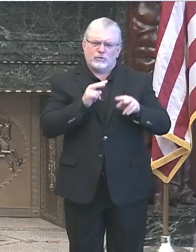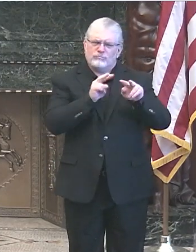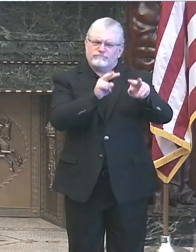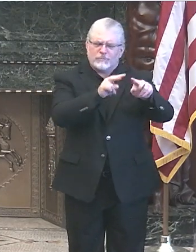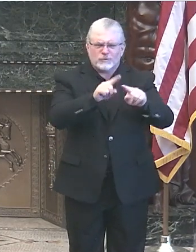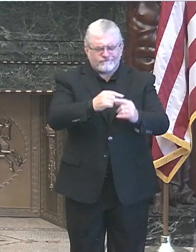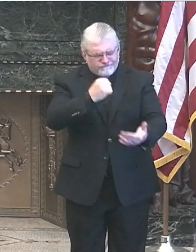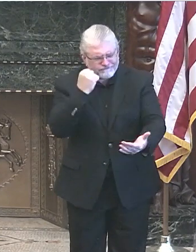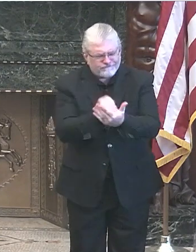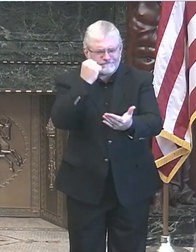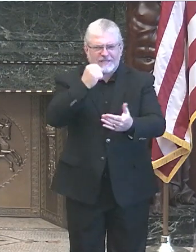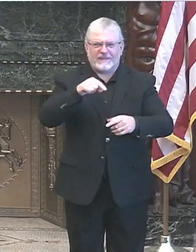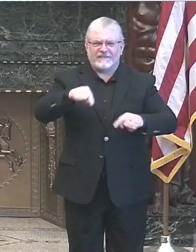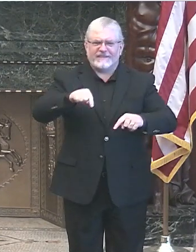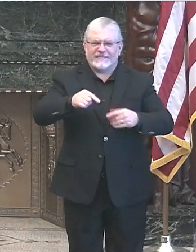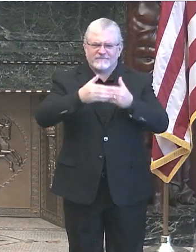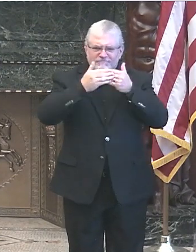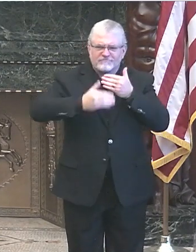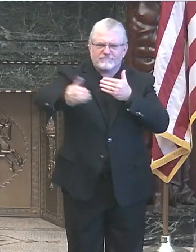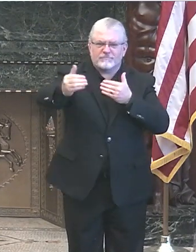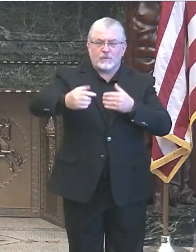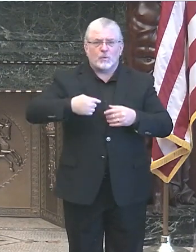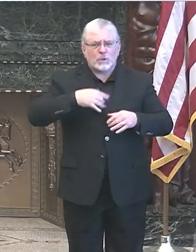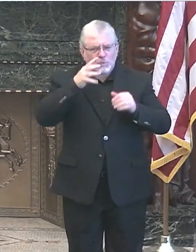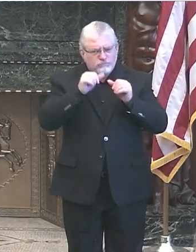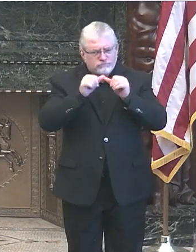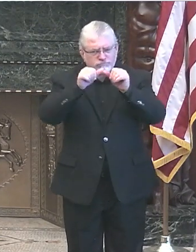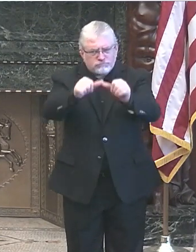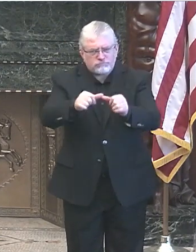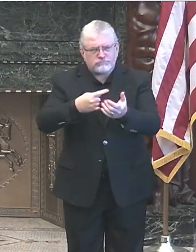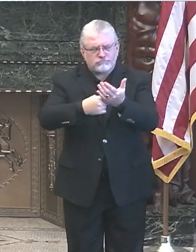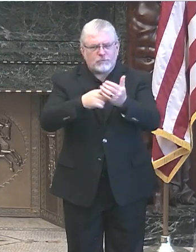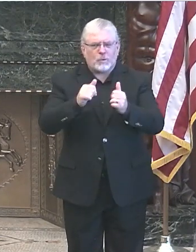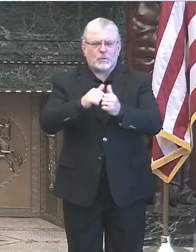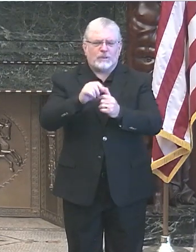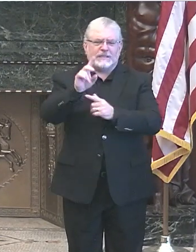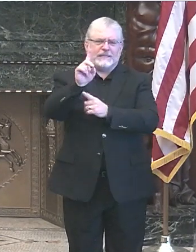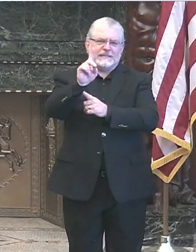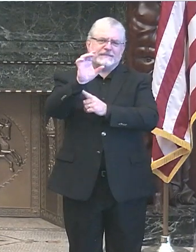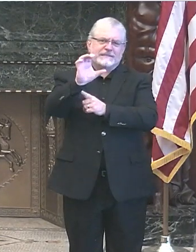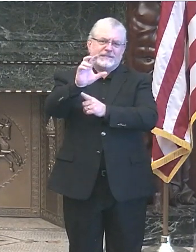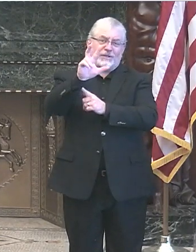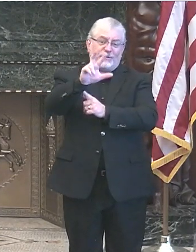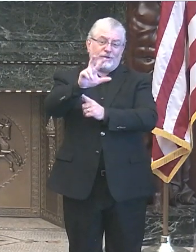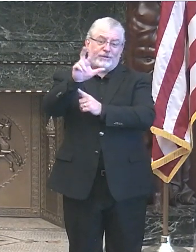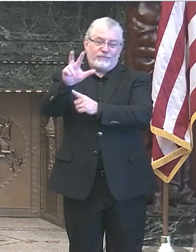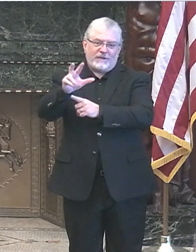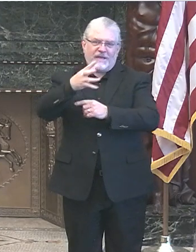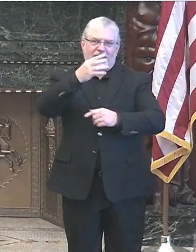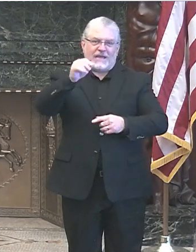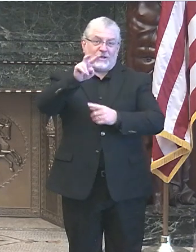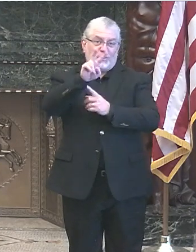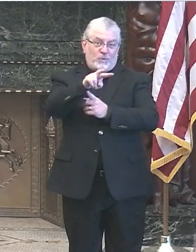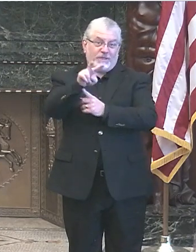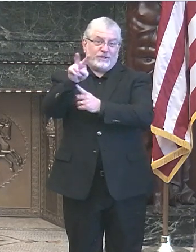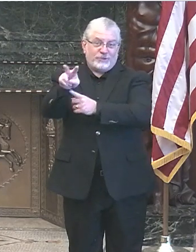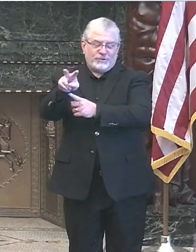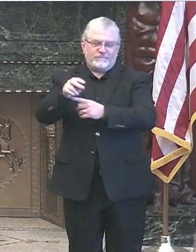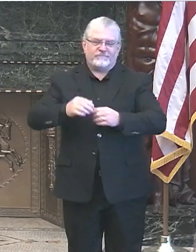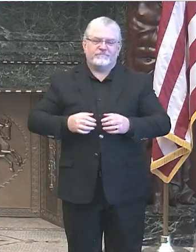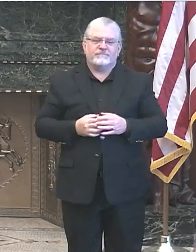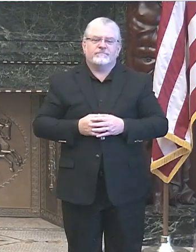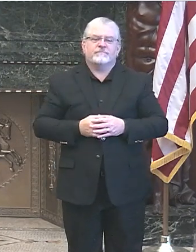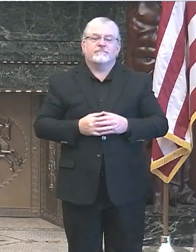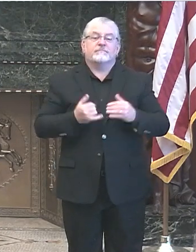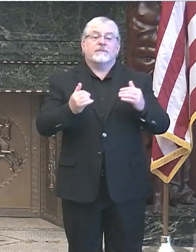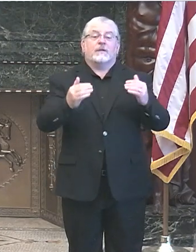continuing discussions with District Council 33 and Local 22. Now I'd like to share an important announcement about accessibility